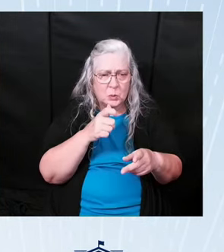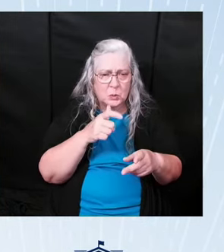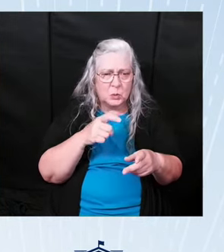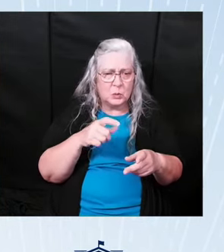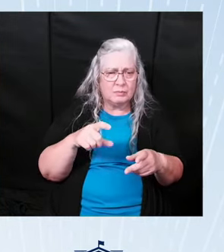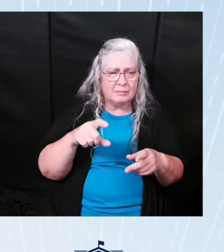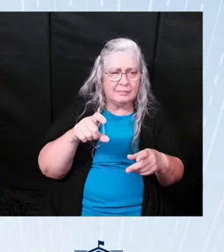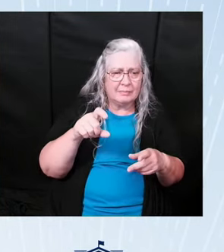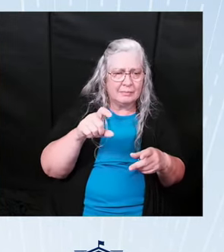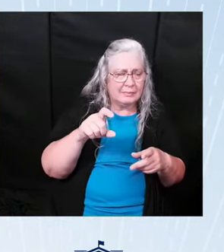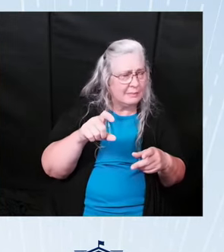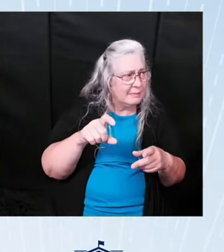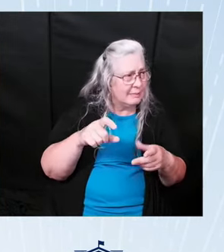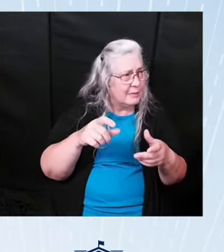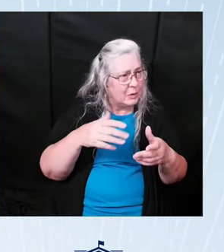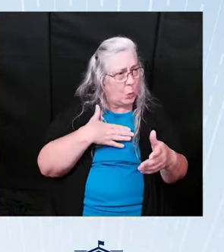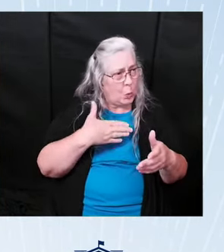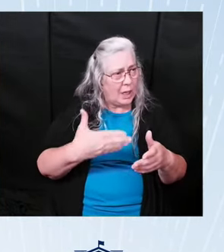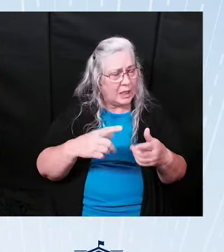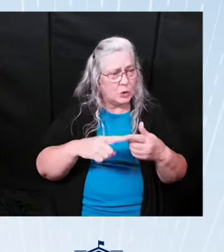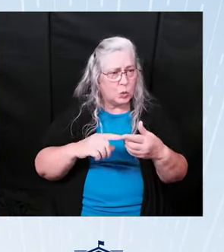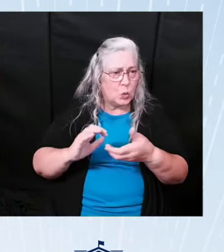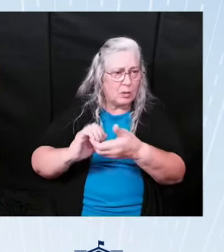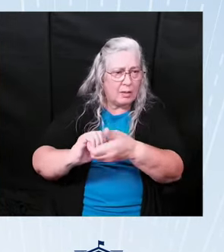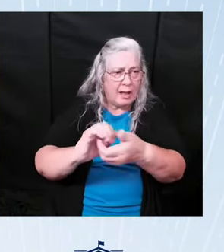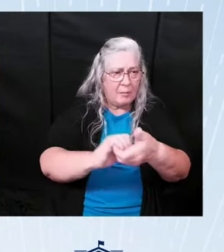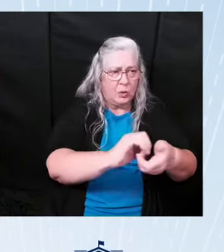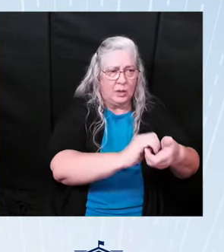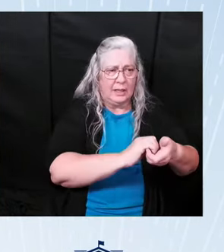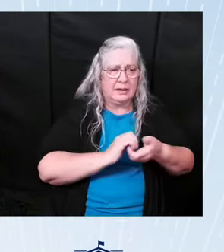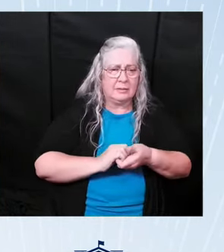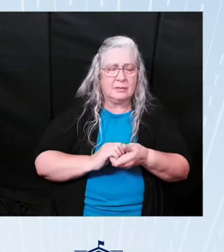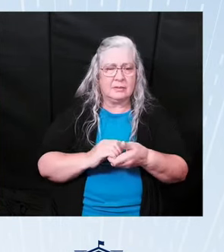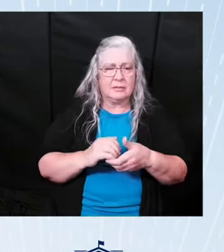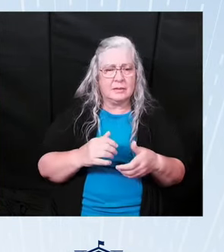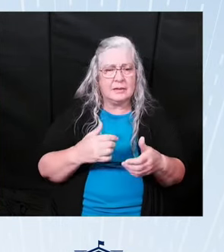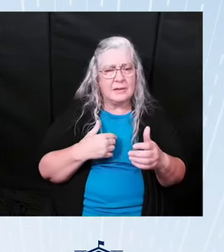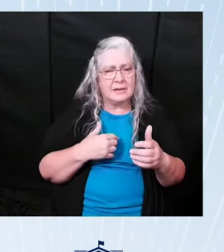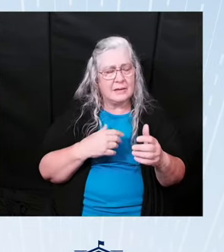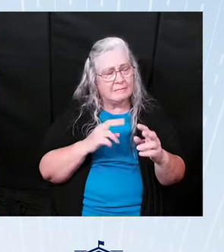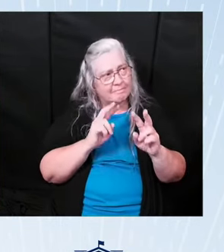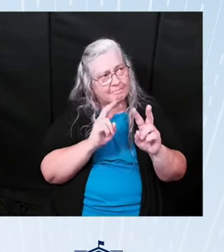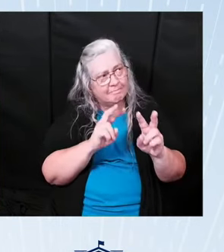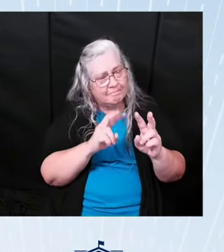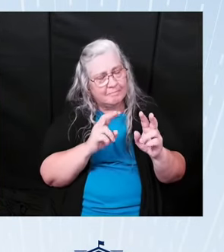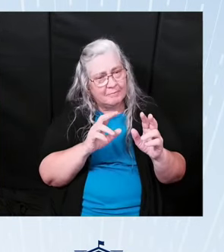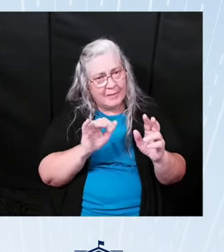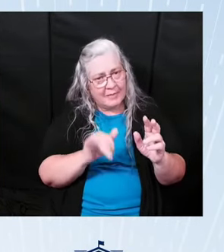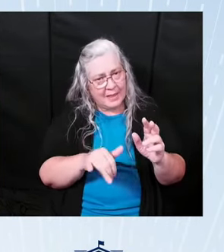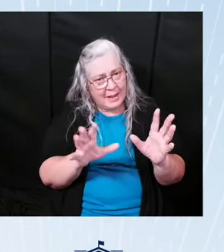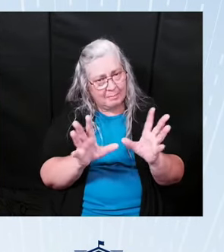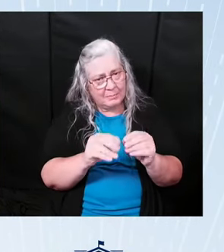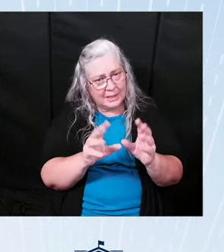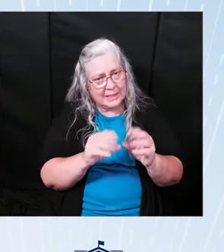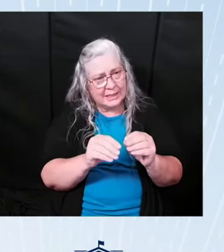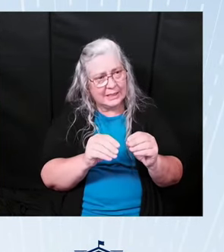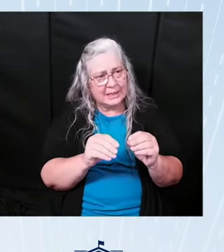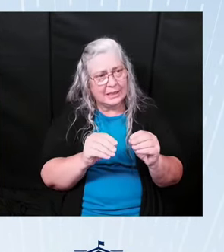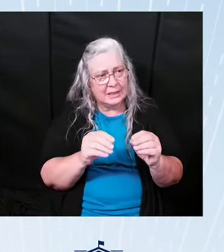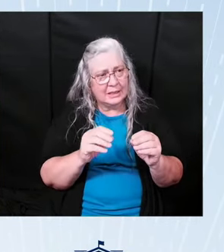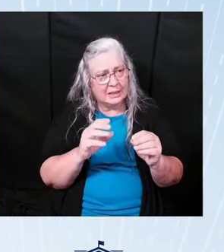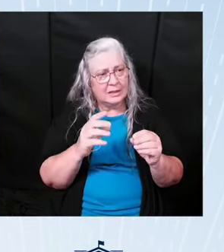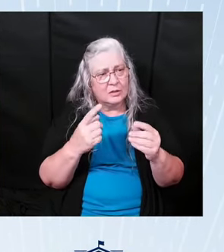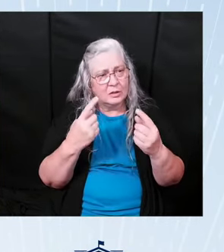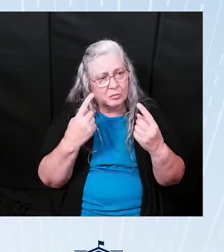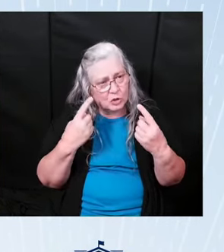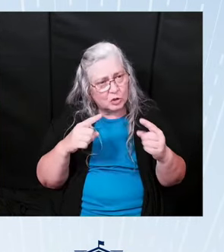that we're definitely hopeful that this meeting and meetings like this really achieve is to open up some lines of communications that may not